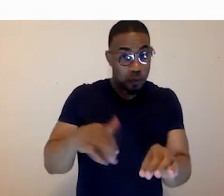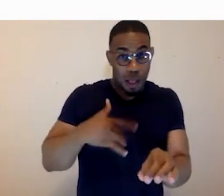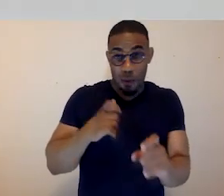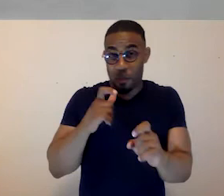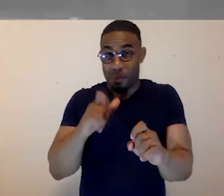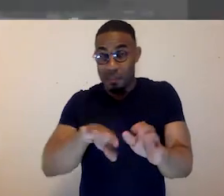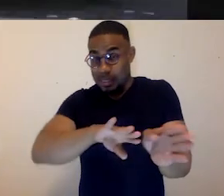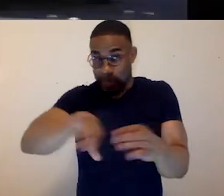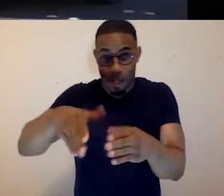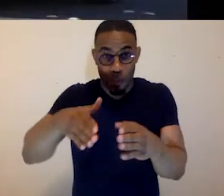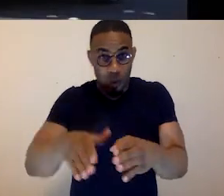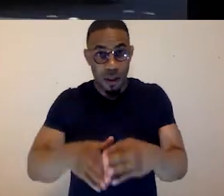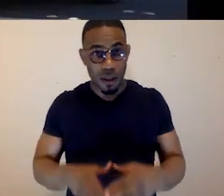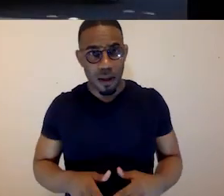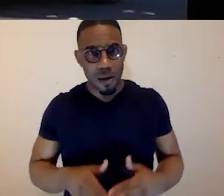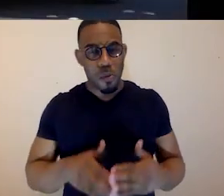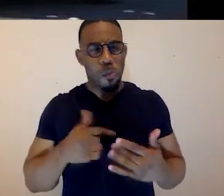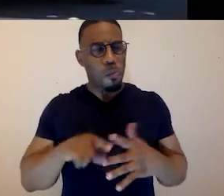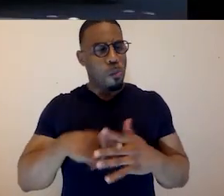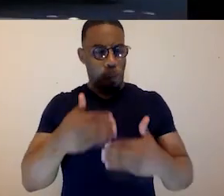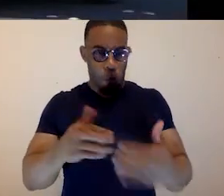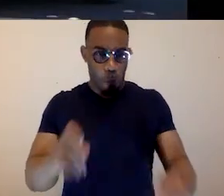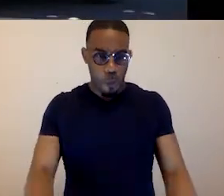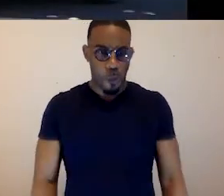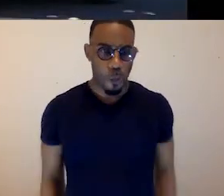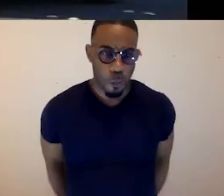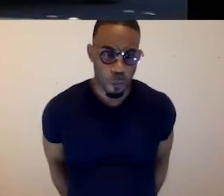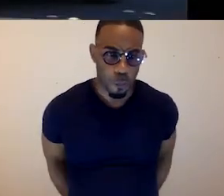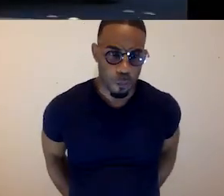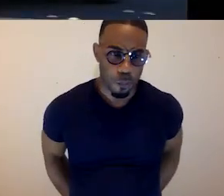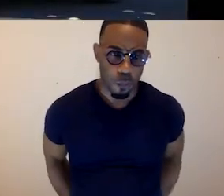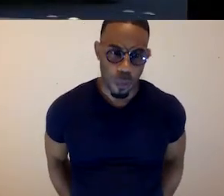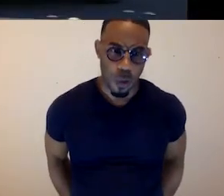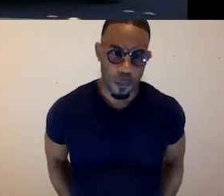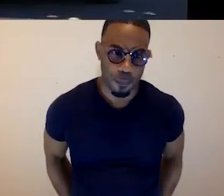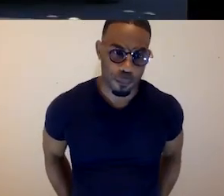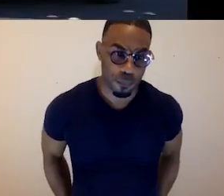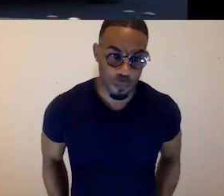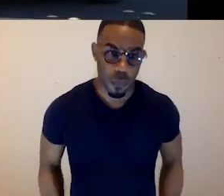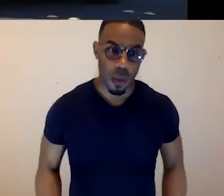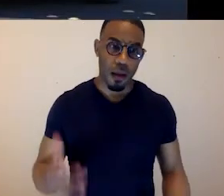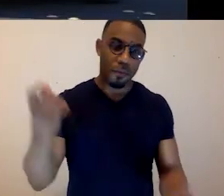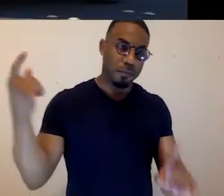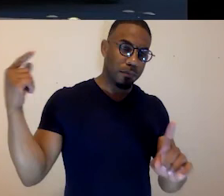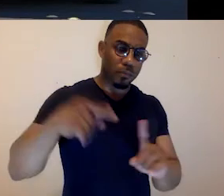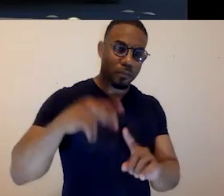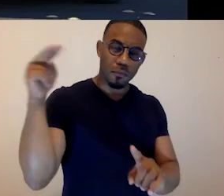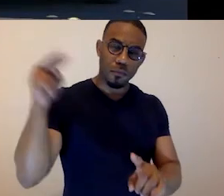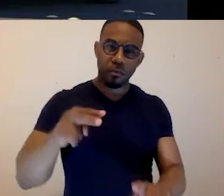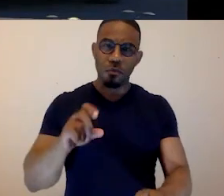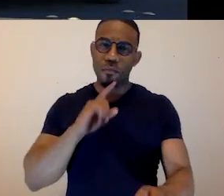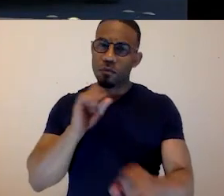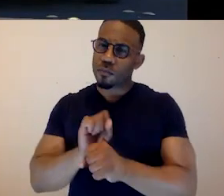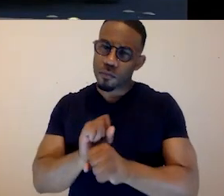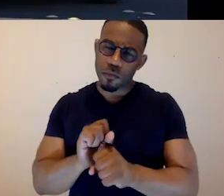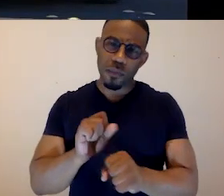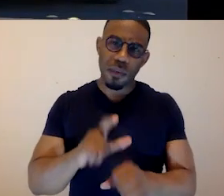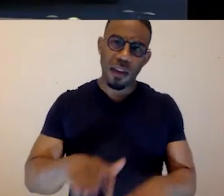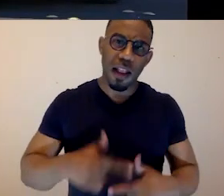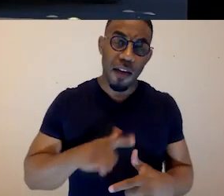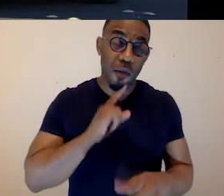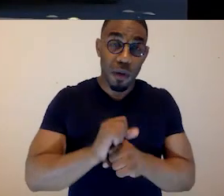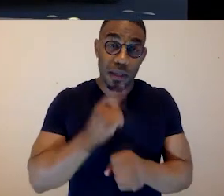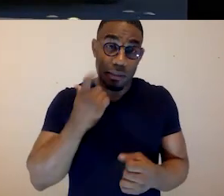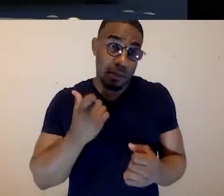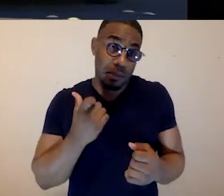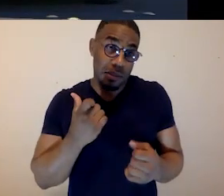get that out of the way right at the start. So I want you to imagine that autonomous vehicles are real. And it's really